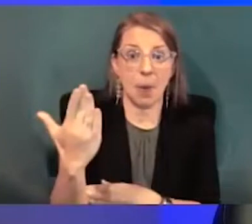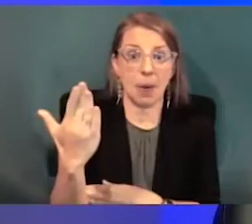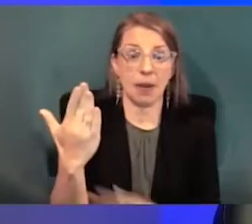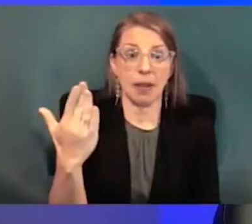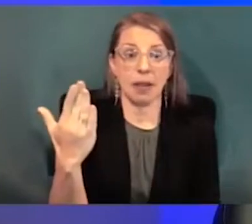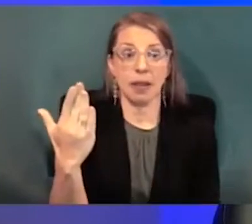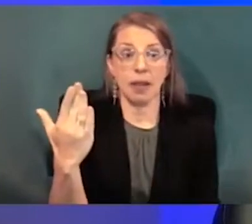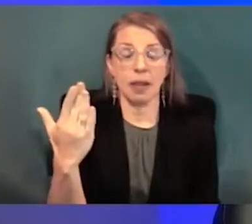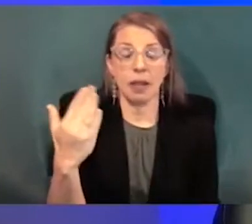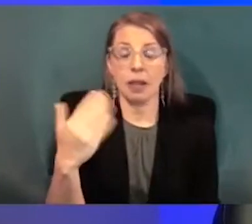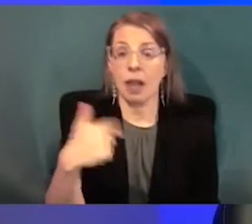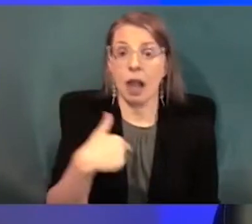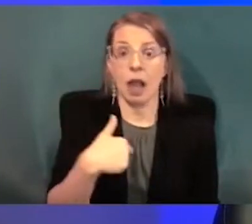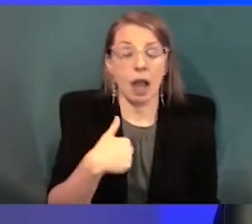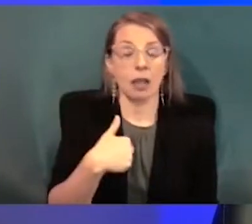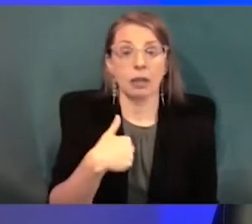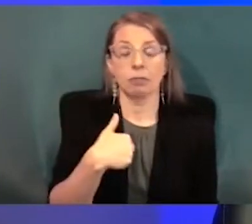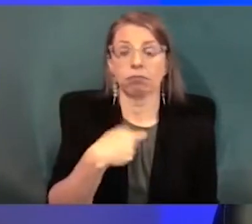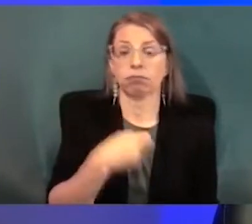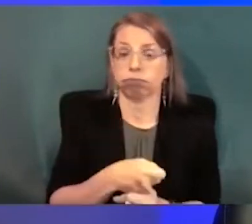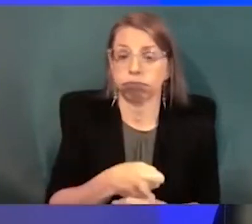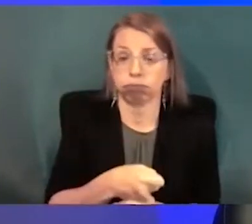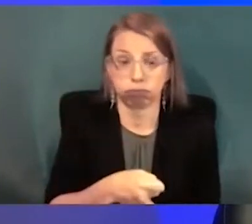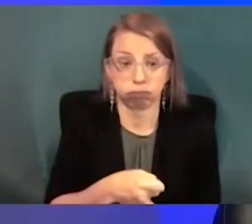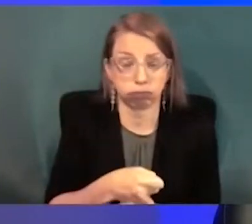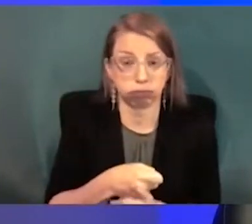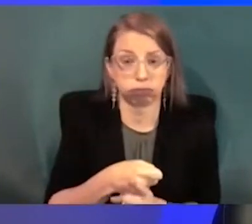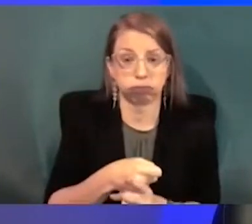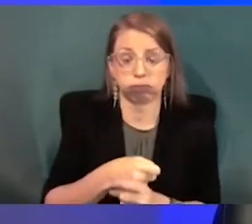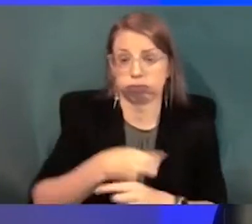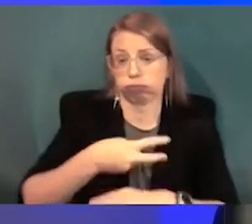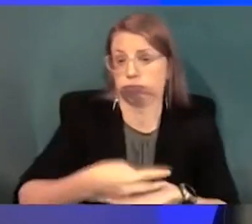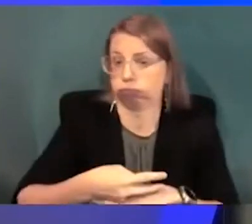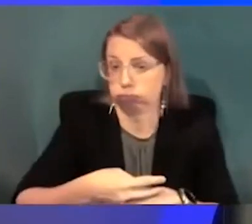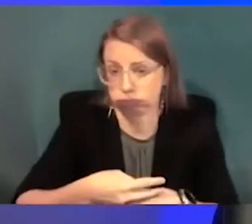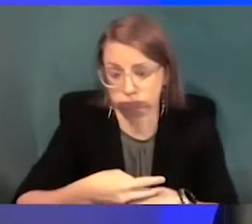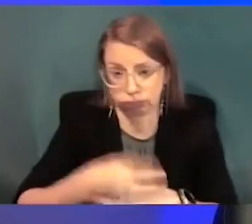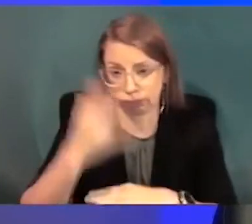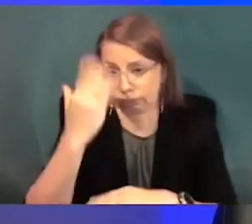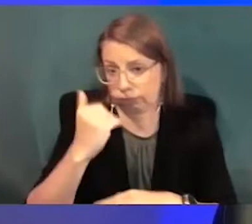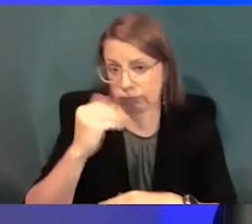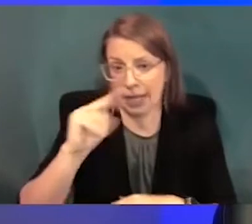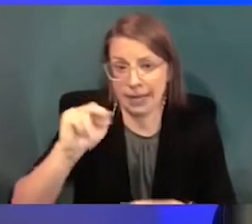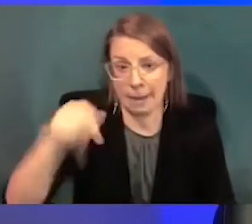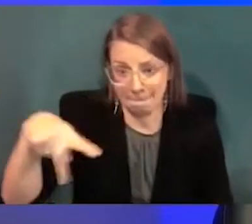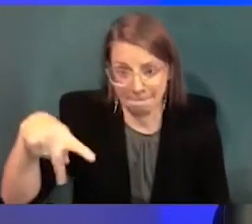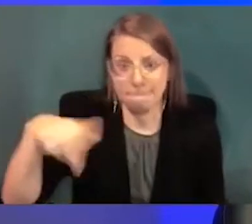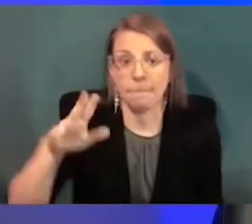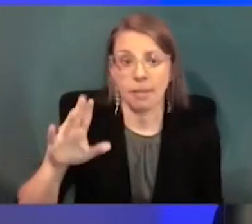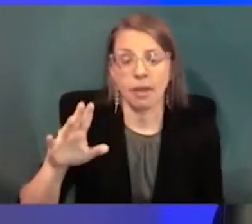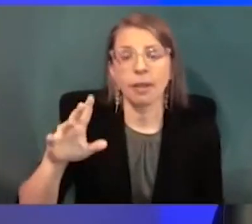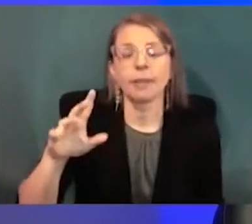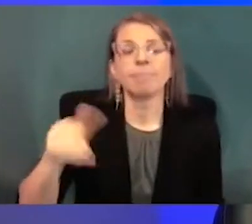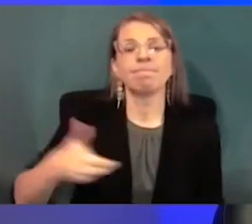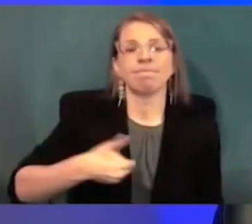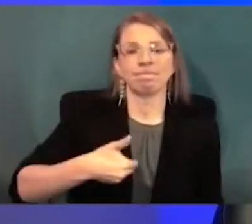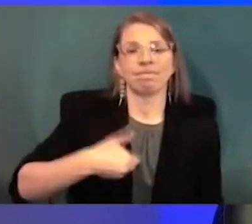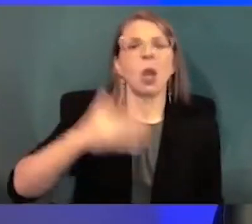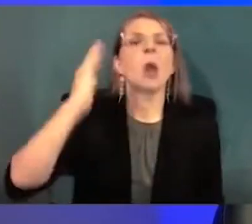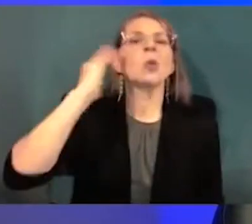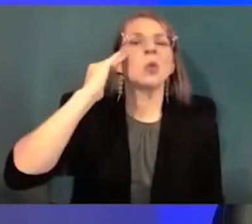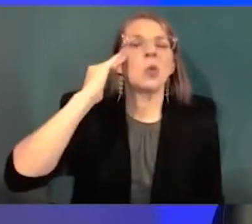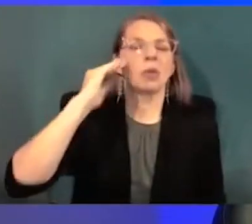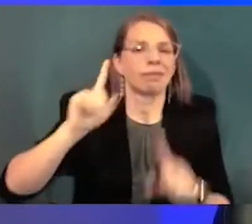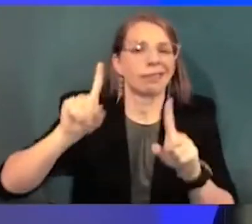I suddenly just felt like I wanted to lay on my floor and take a nap. And at that point, I knew I needed to get tested,